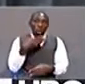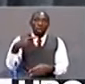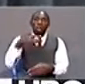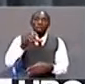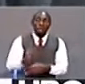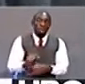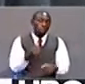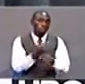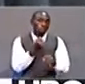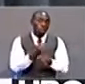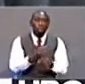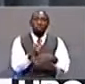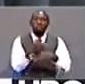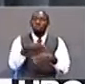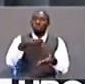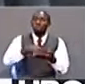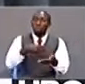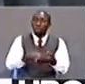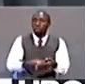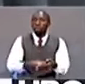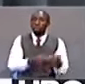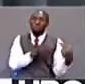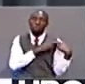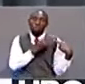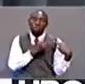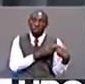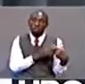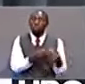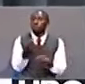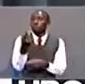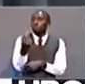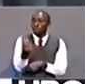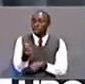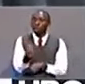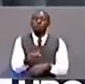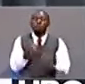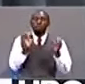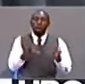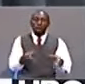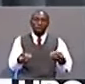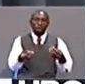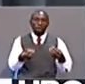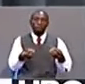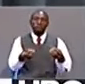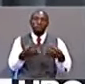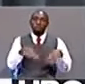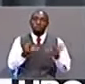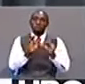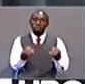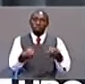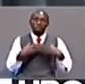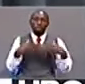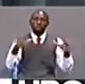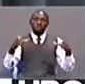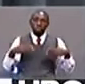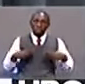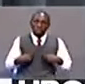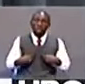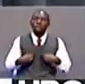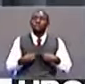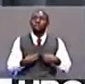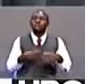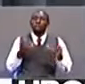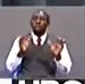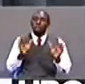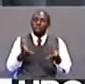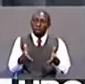of Finance, which is in charge of the wallet, they should really give us a commitment in as far as making the